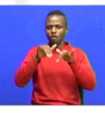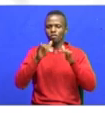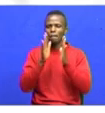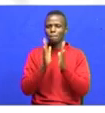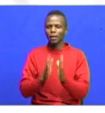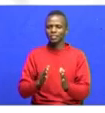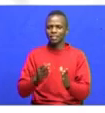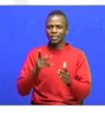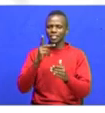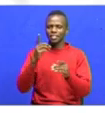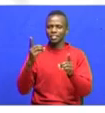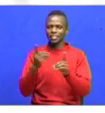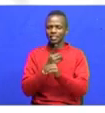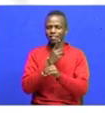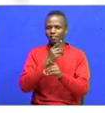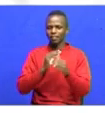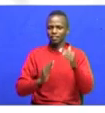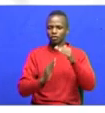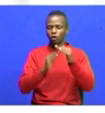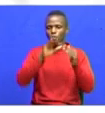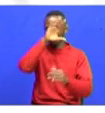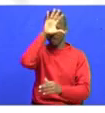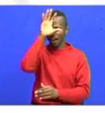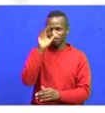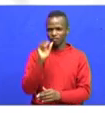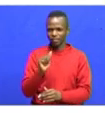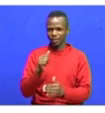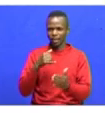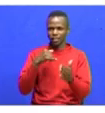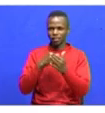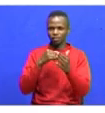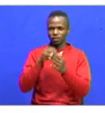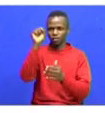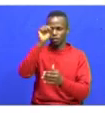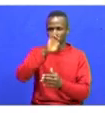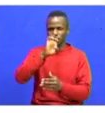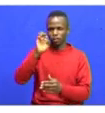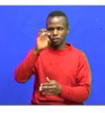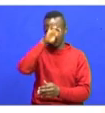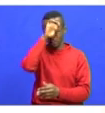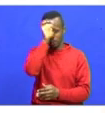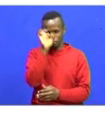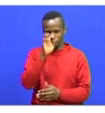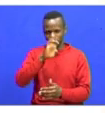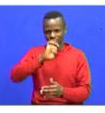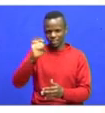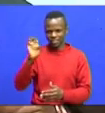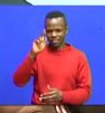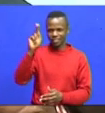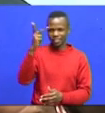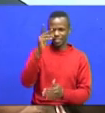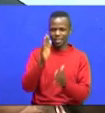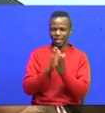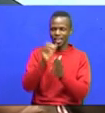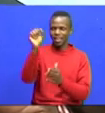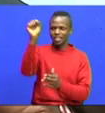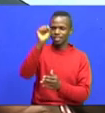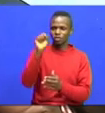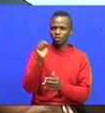most parts of the Greater Horn of Africa region, which includes South Ethiopia, Eastern Kenya, and Southern Somalia. So